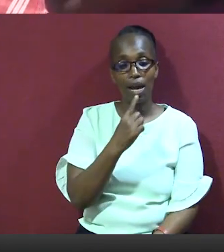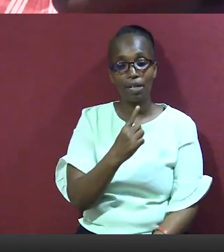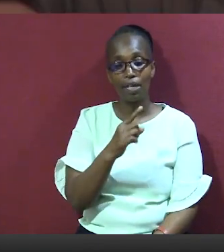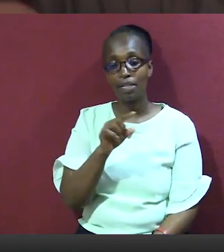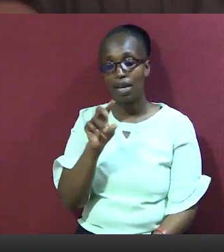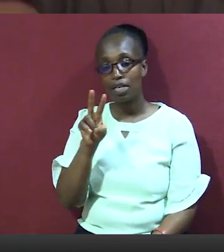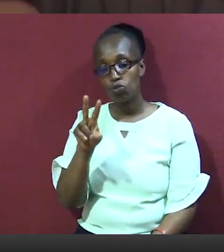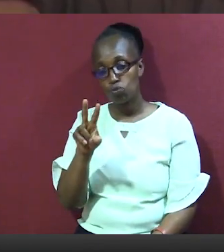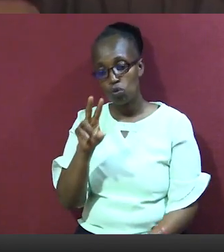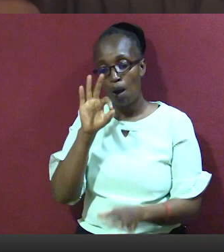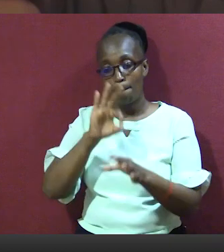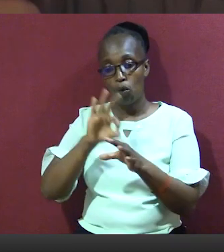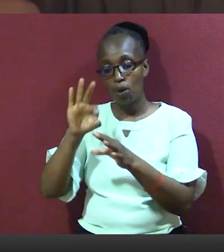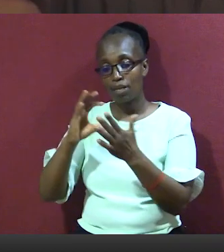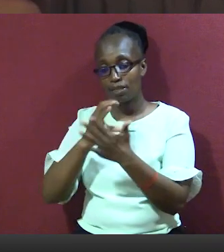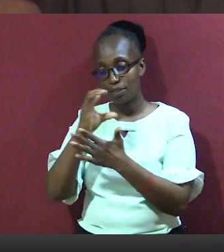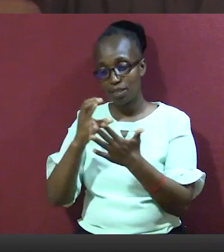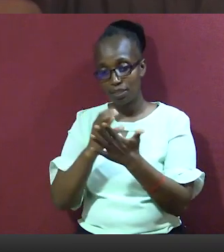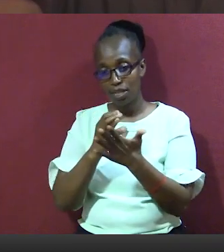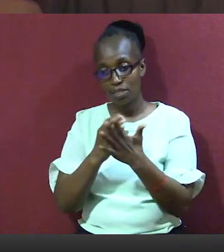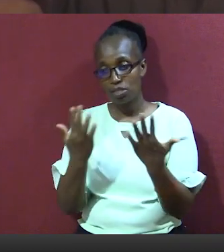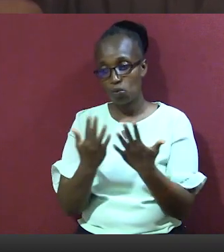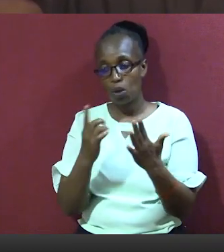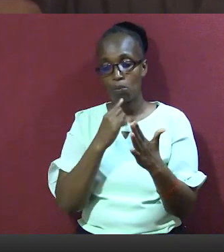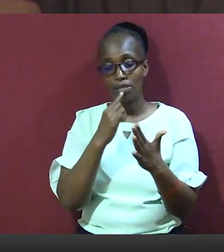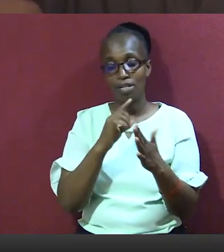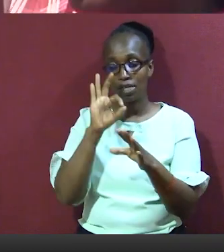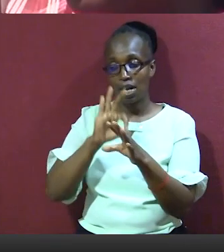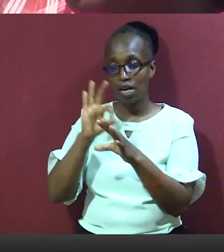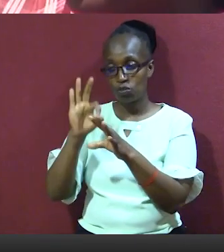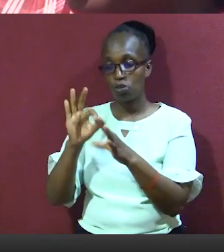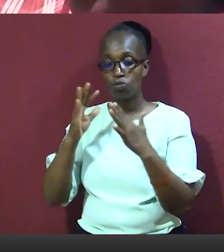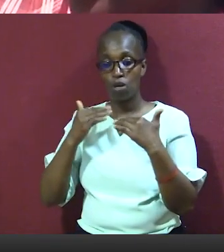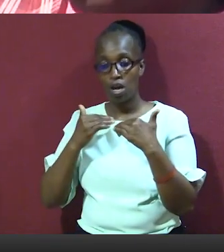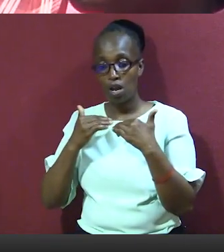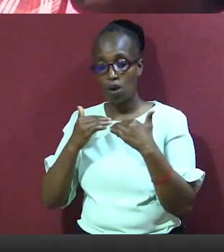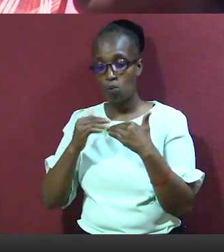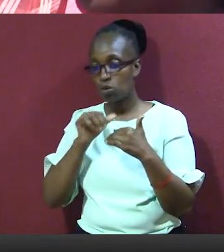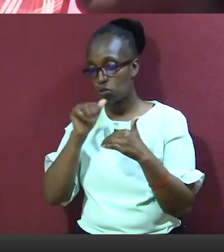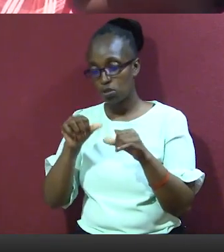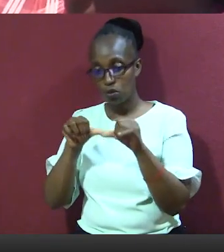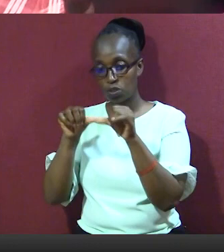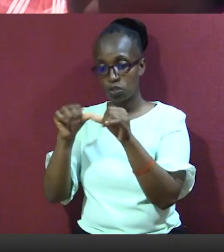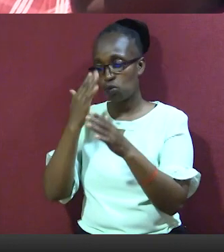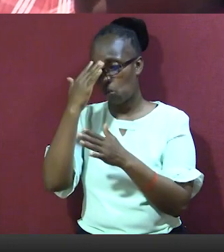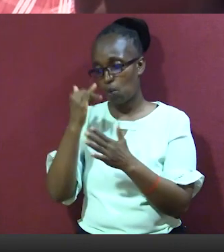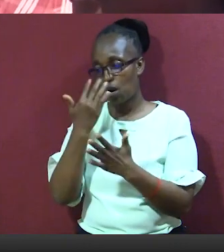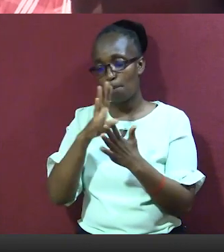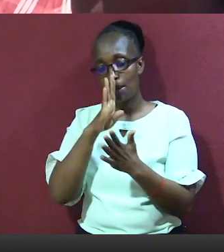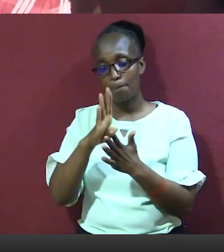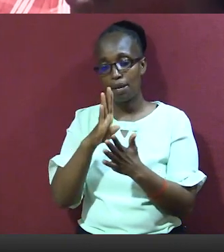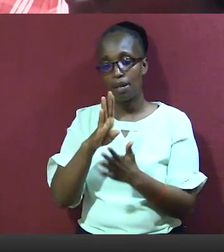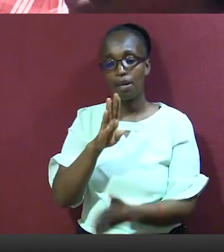or 3 polling centers that, of course, no election took place. Either the gadgets were never delivered or